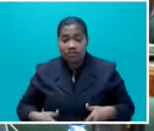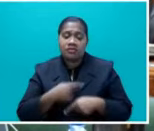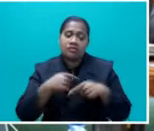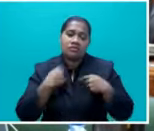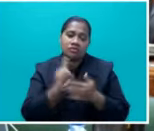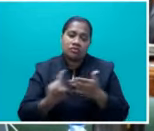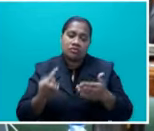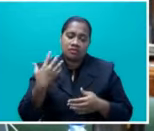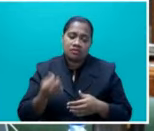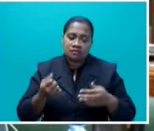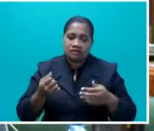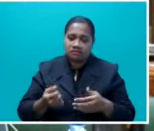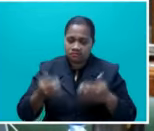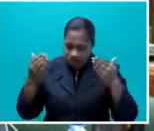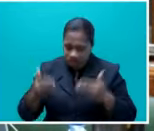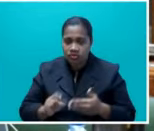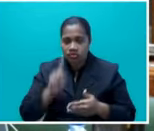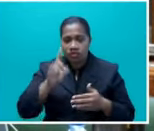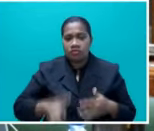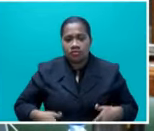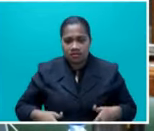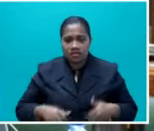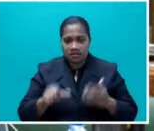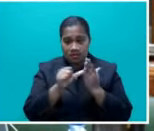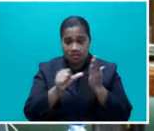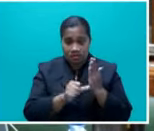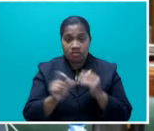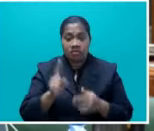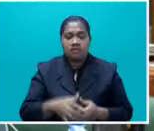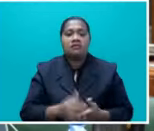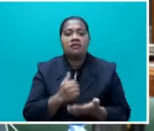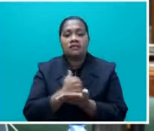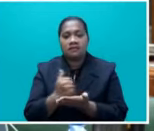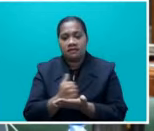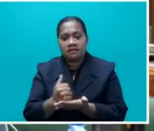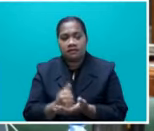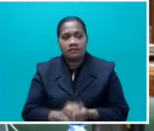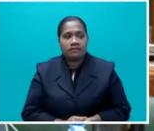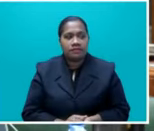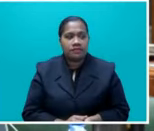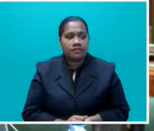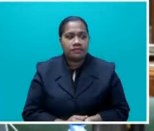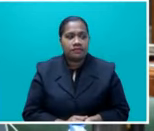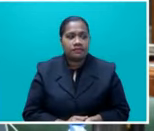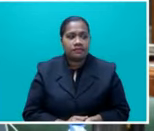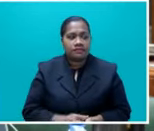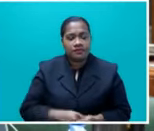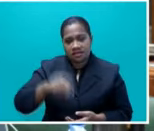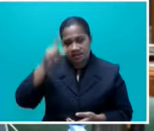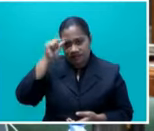to focus on one complaint in this article, was about the number of the Fijian delegation